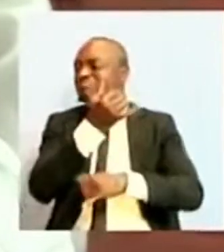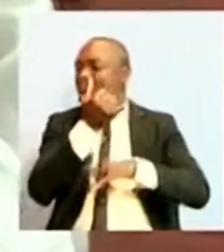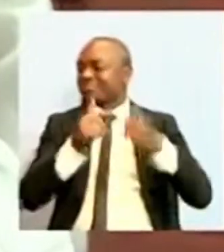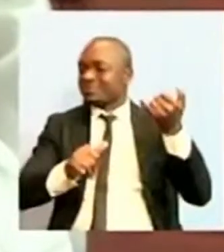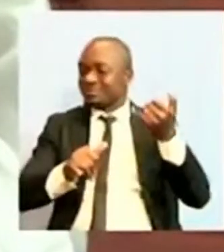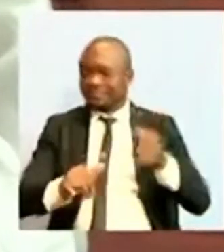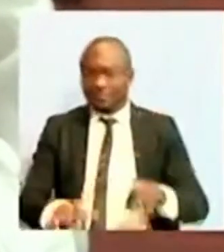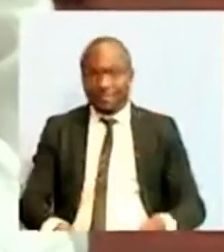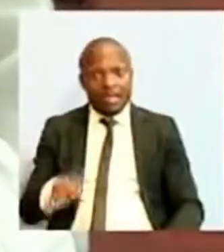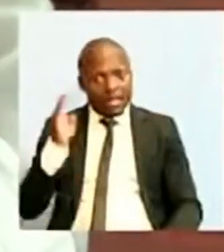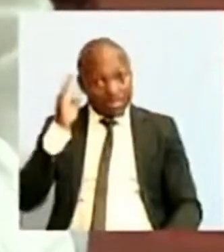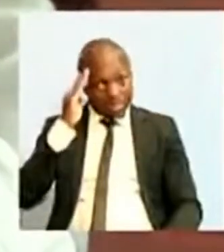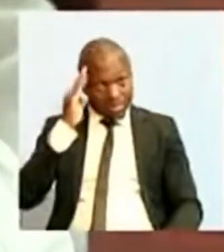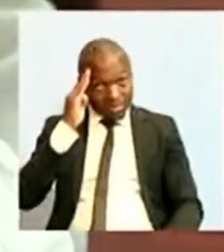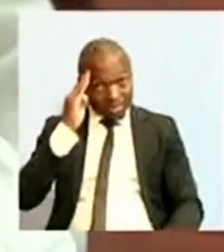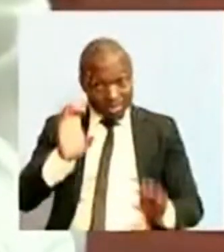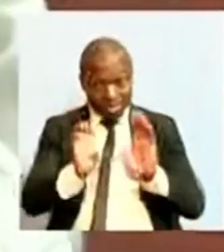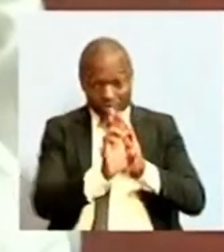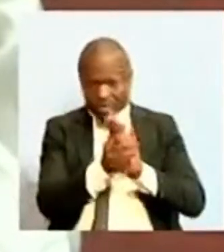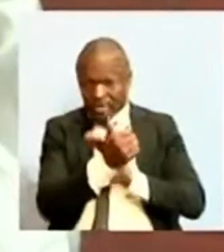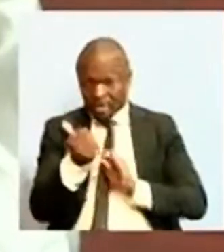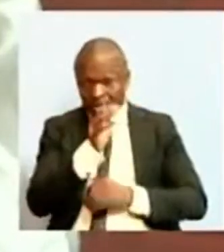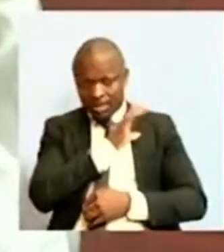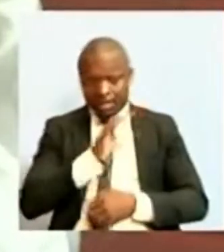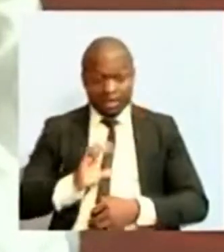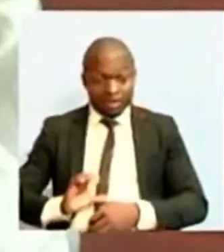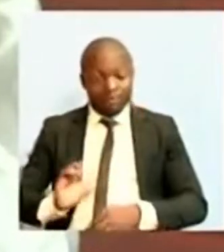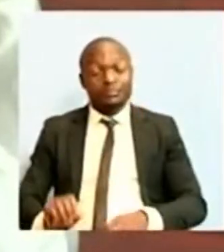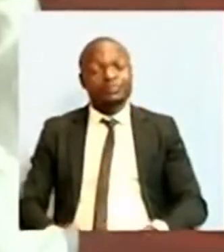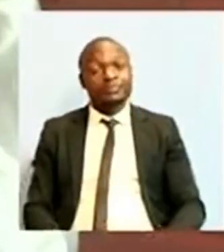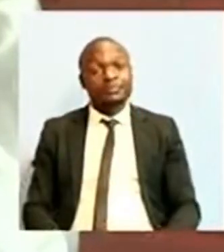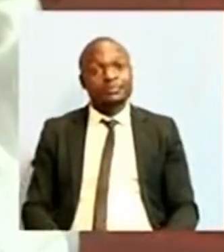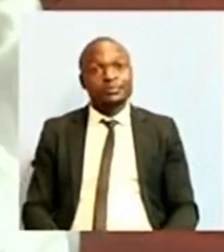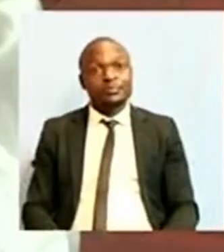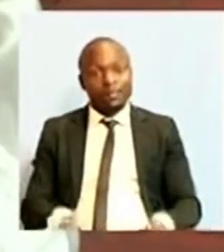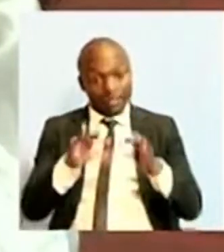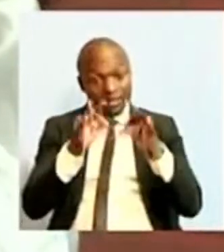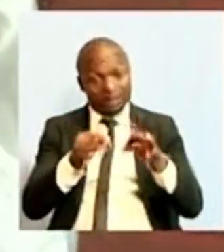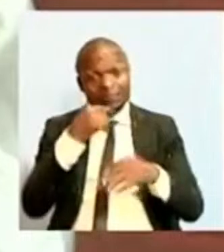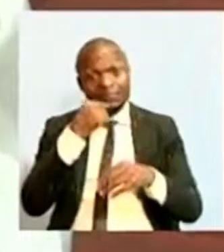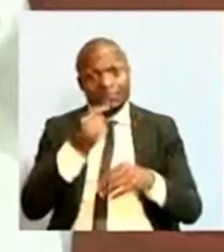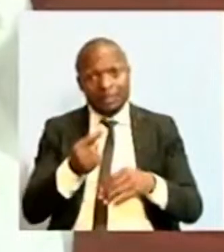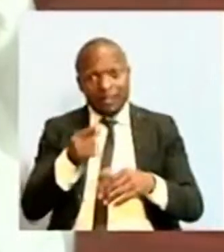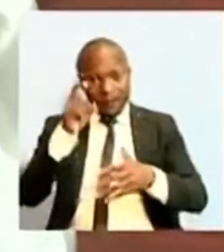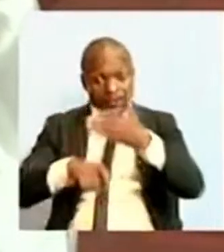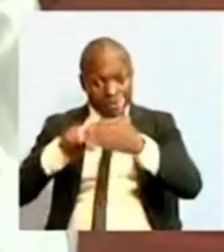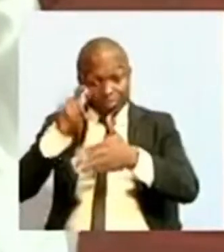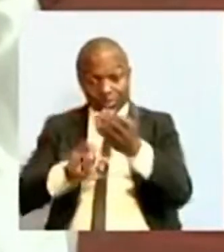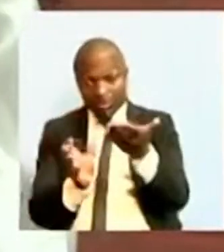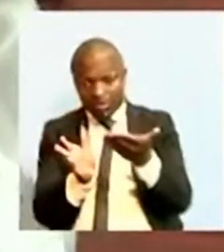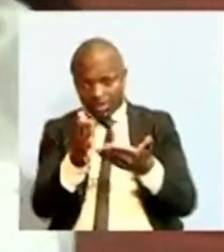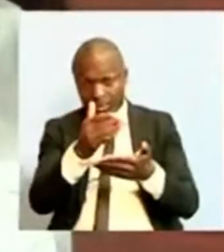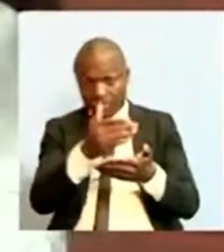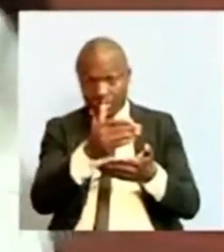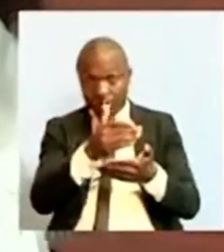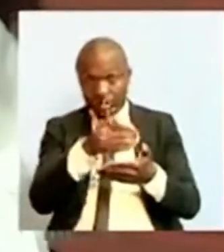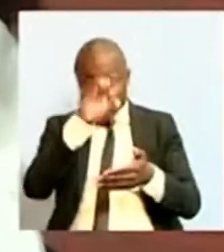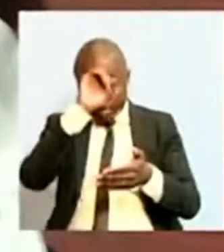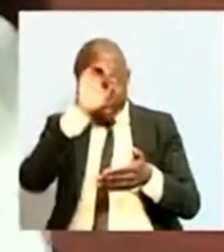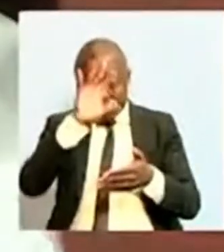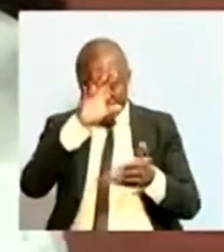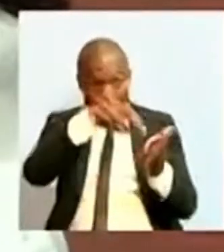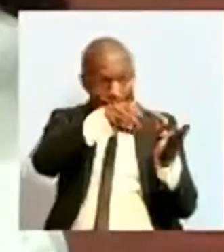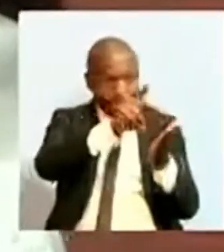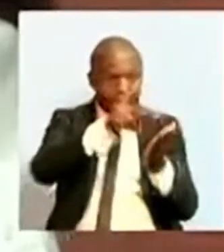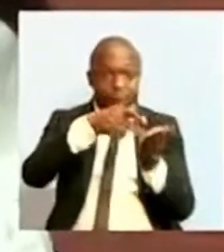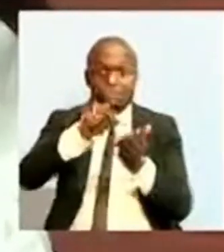of. I know, for example, other companies, in terms of if you're saying the rates that you're collecting from the mines is going to